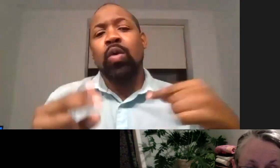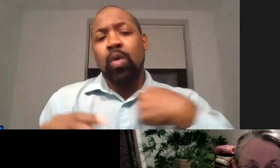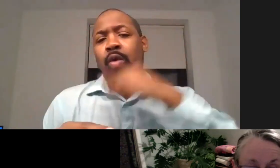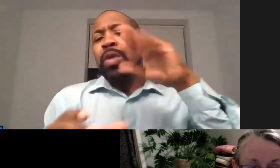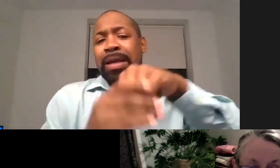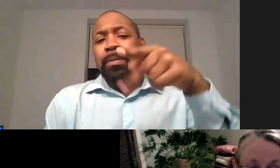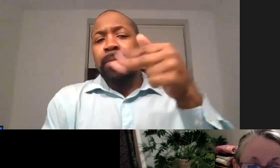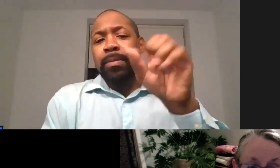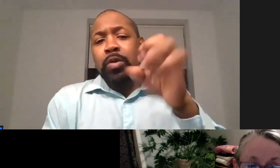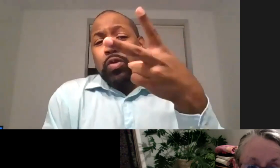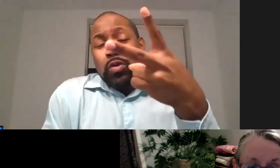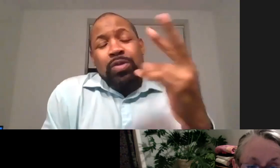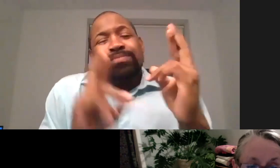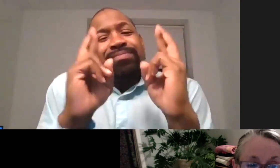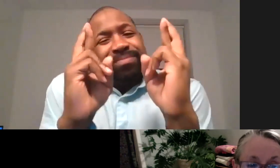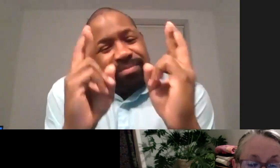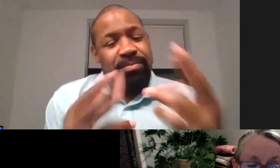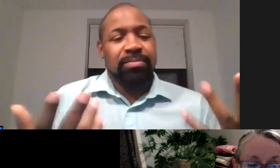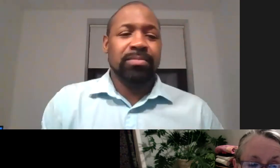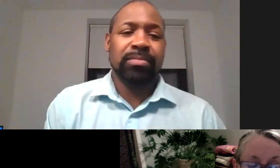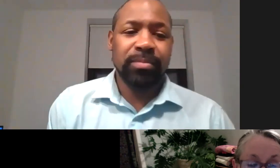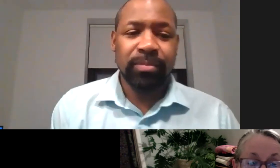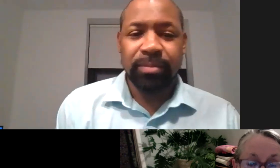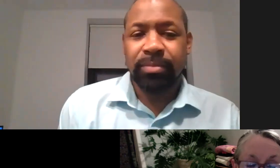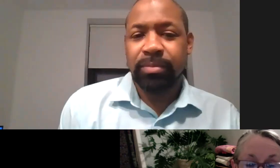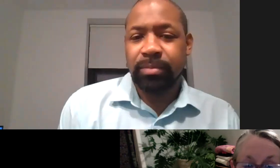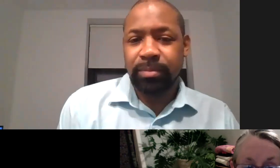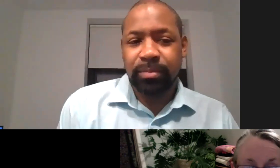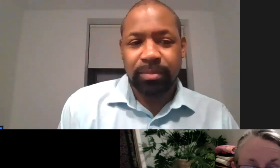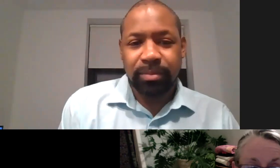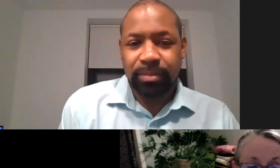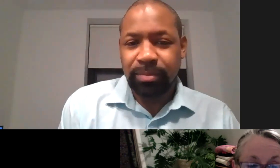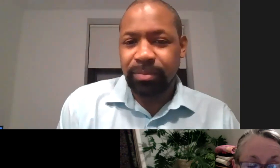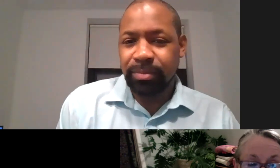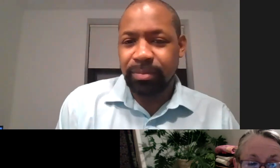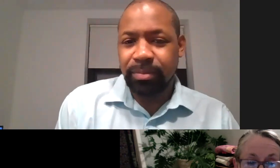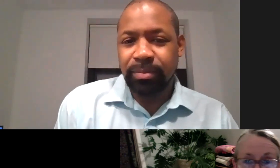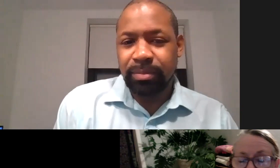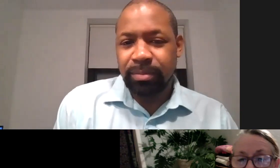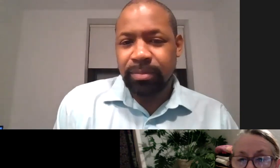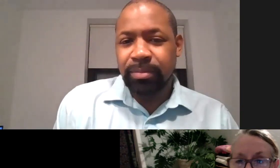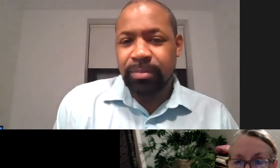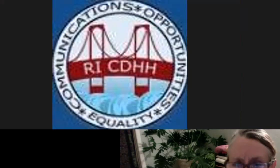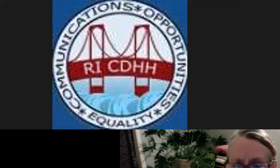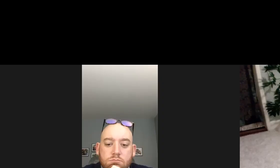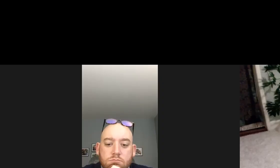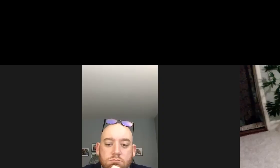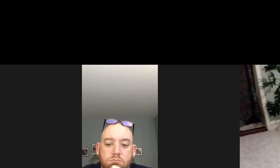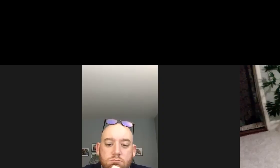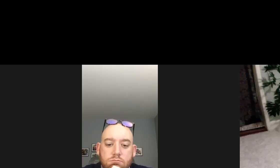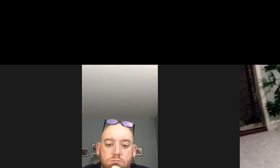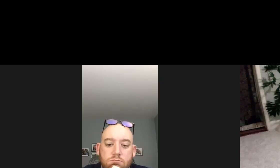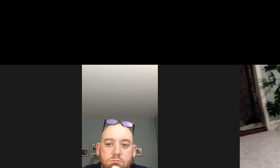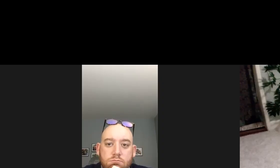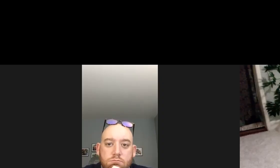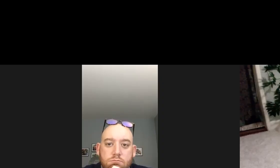to us, but we are really hoping that we will be considered in phase 2, interpreters, group home workers, and so forth.